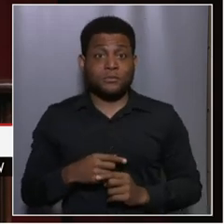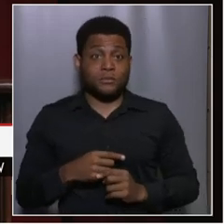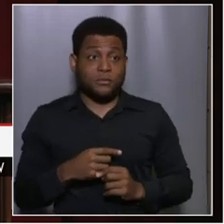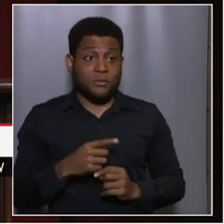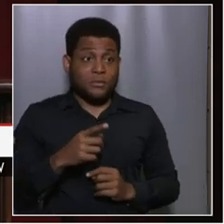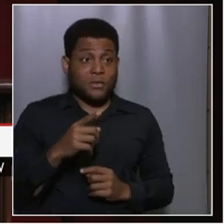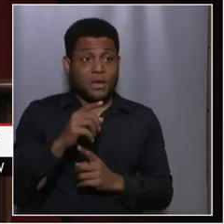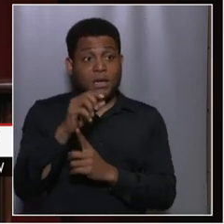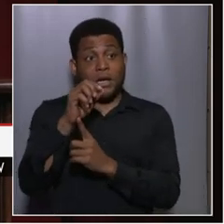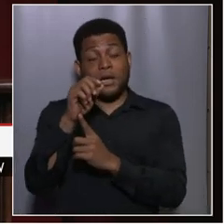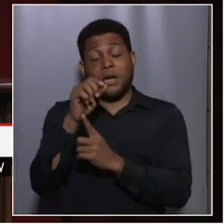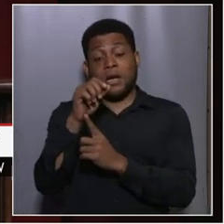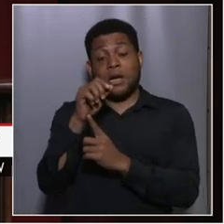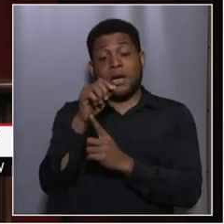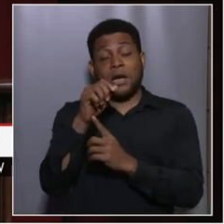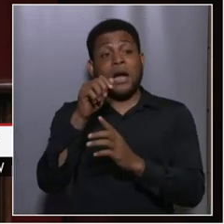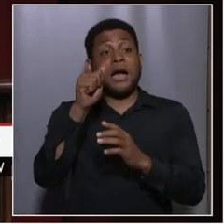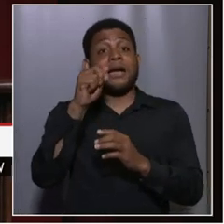the Ward 1